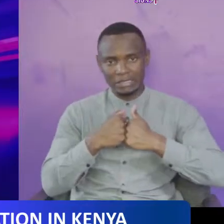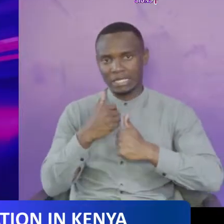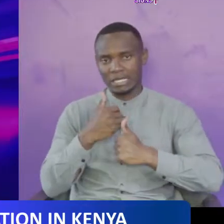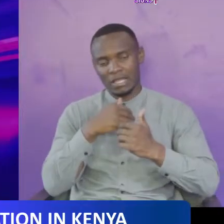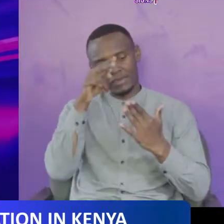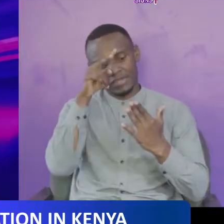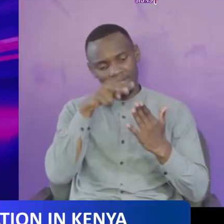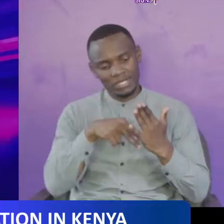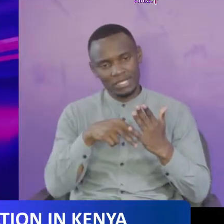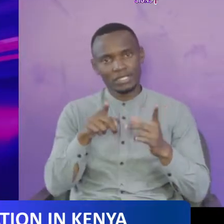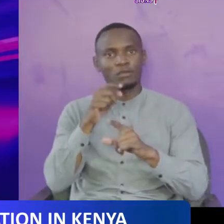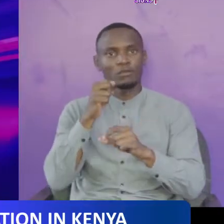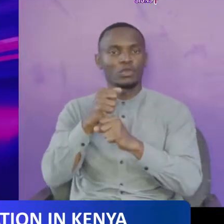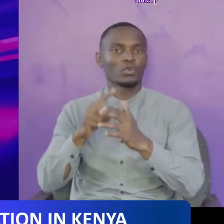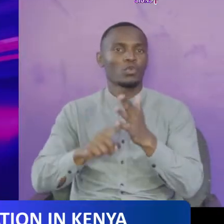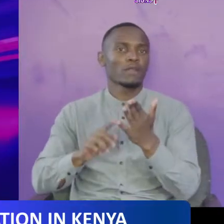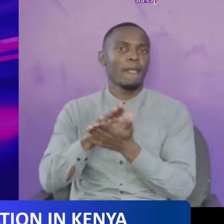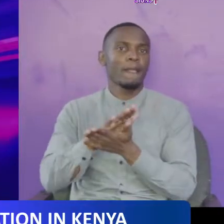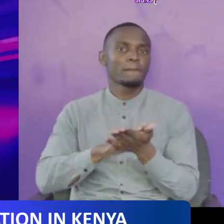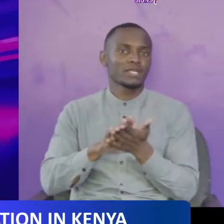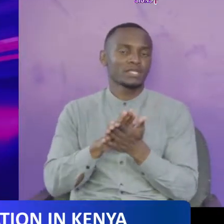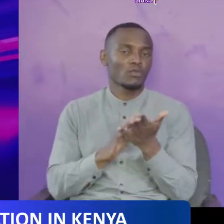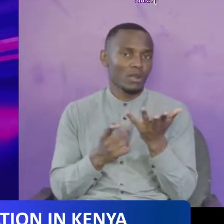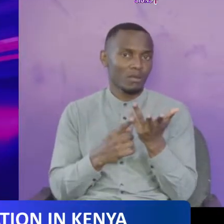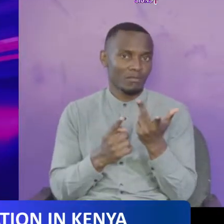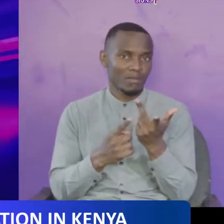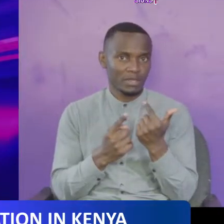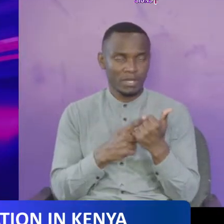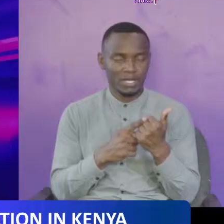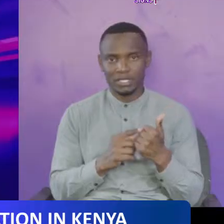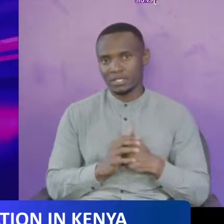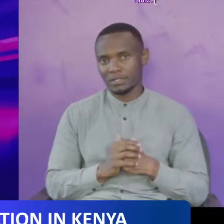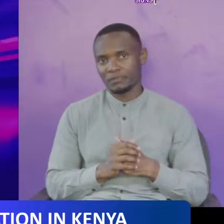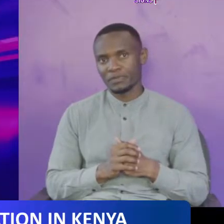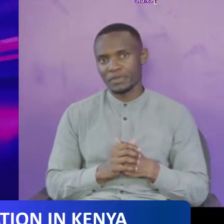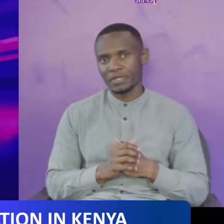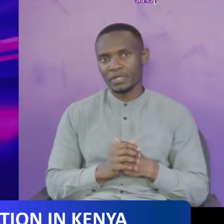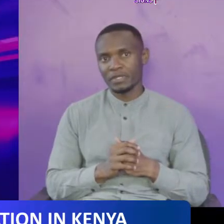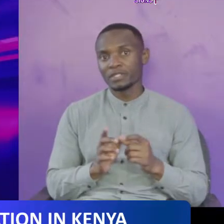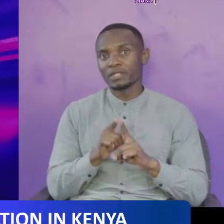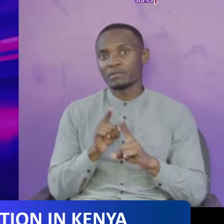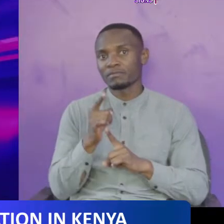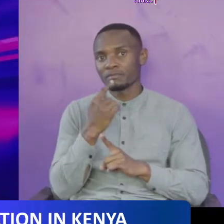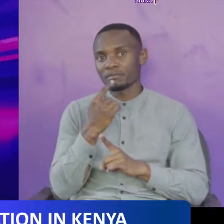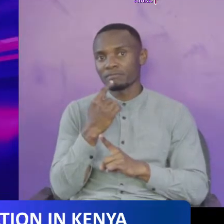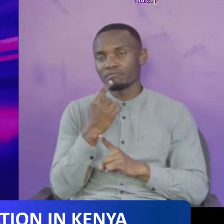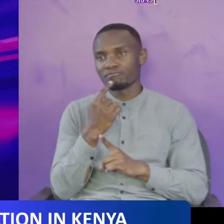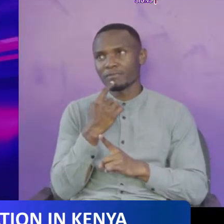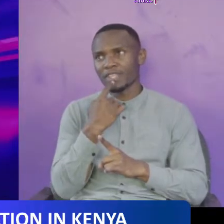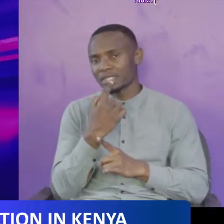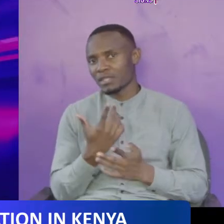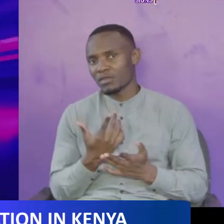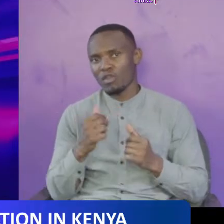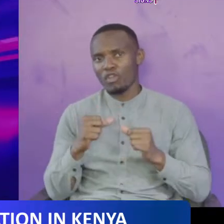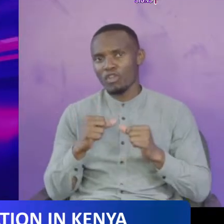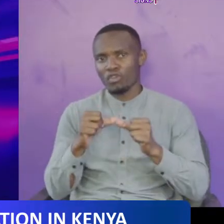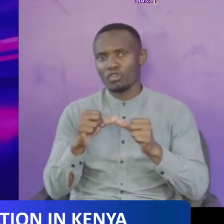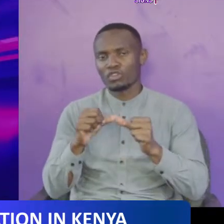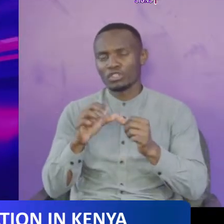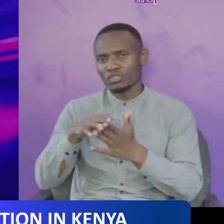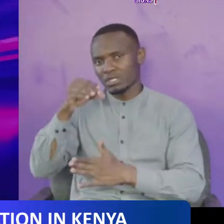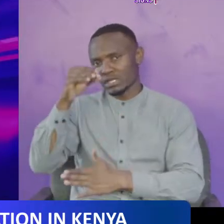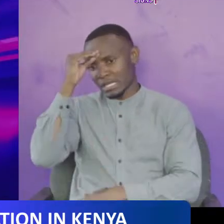basic mathematics. And you termed that continuous learning might be one of the challenges for the teachers who are delivering